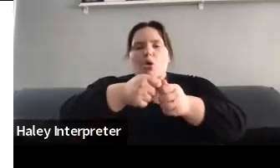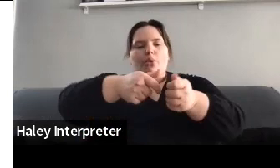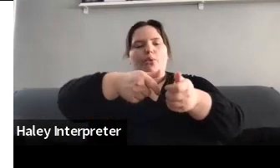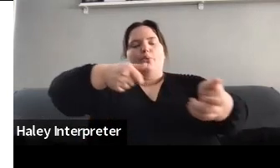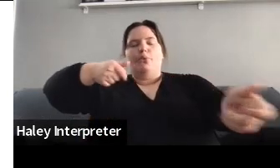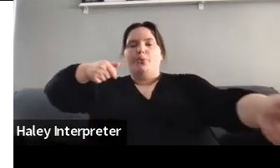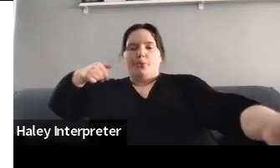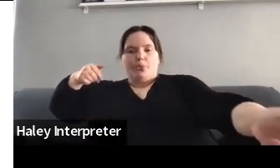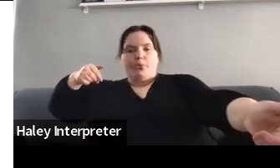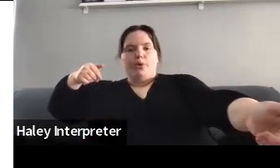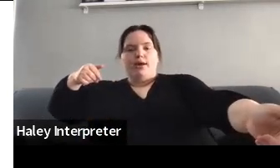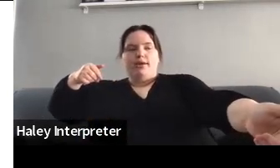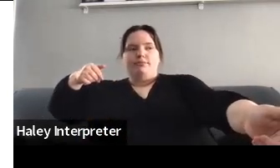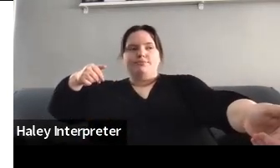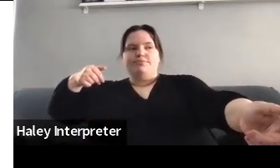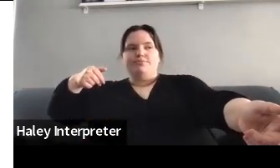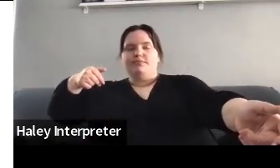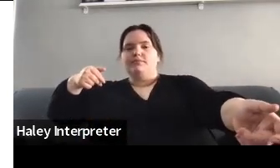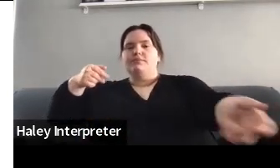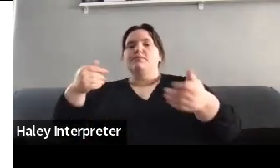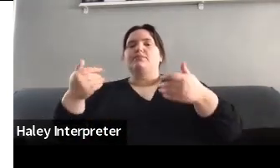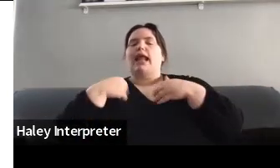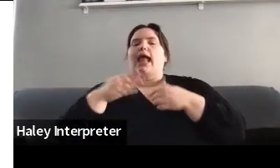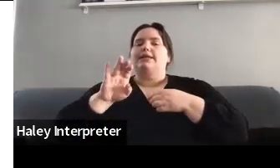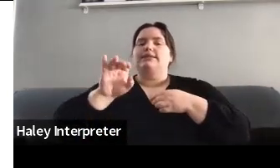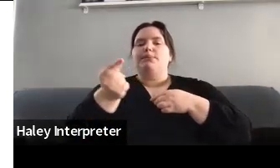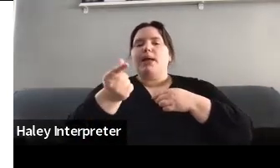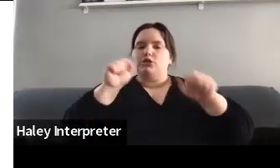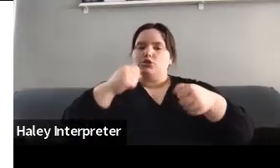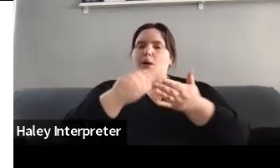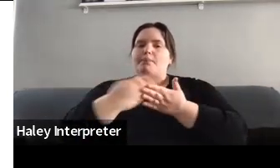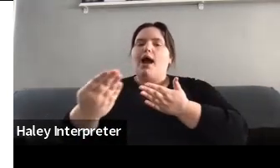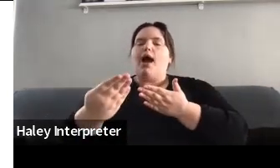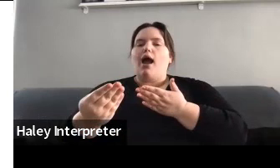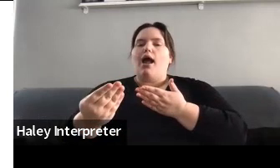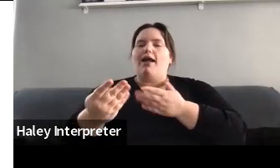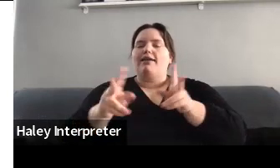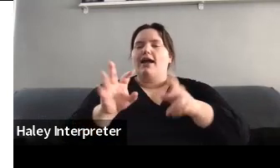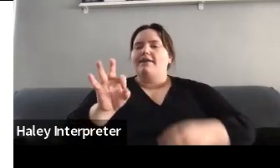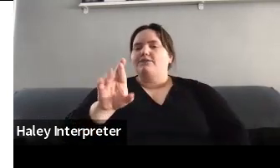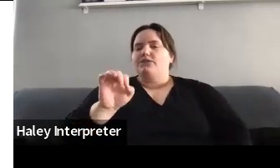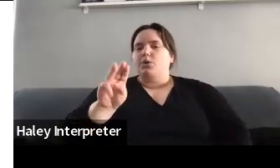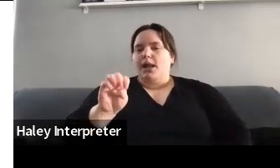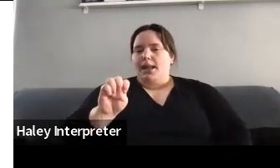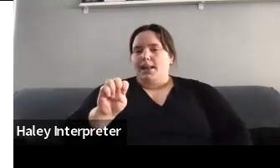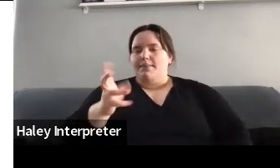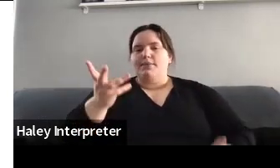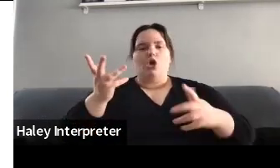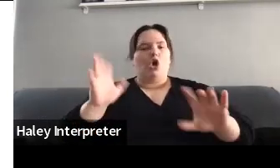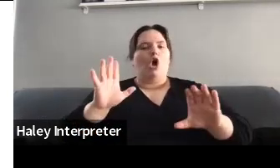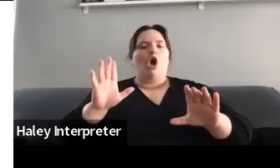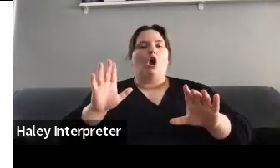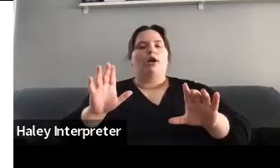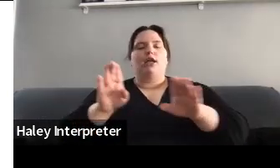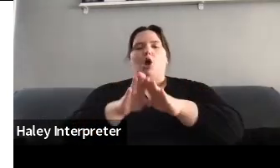has these bags that you can buy that are on a frame that are already opened, and it holds